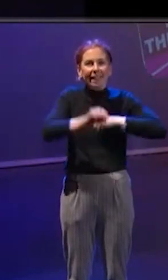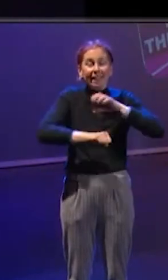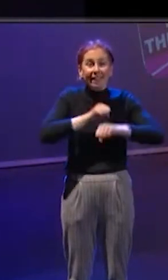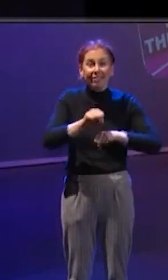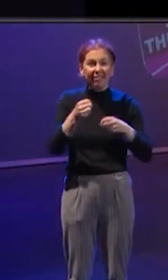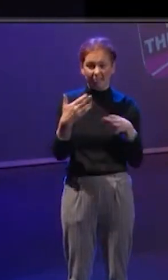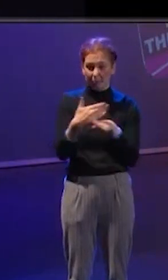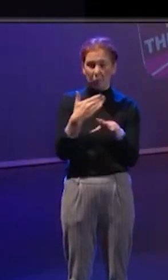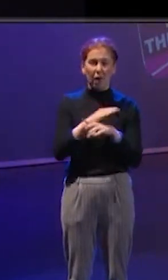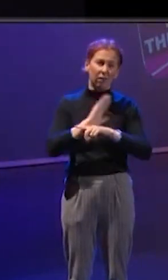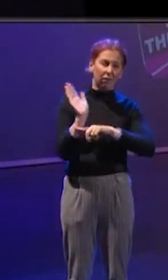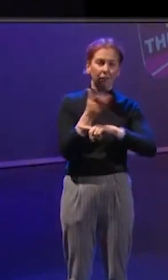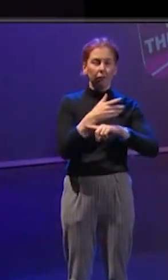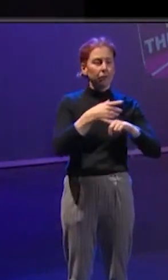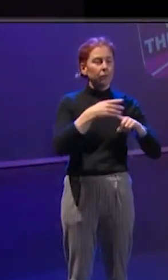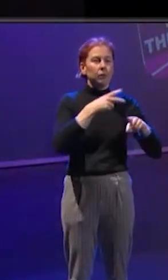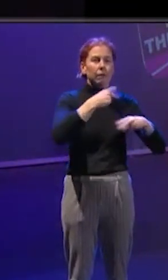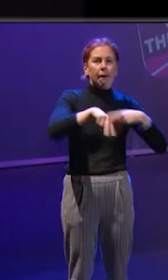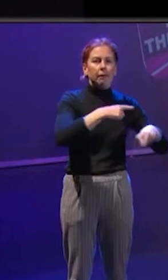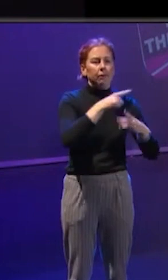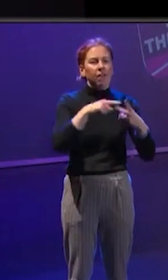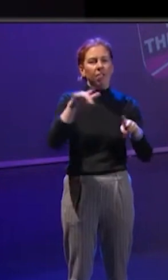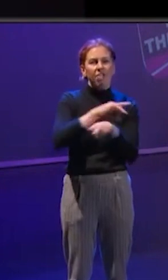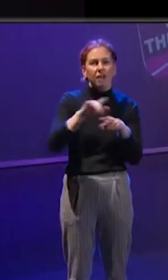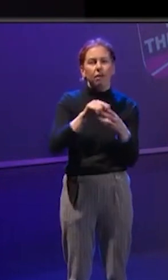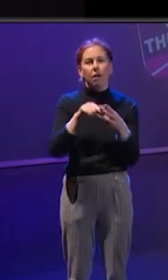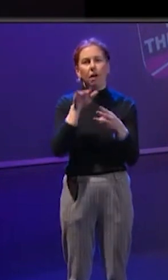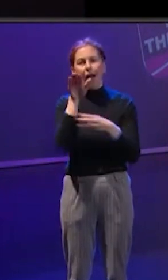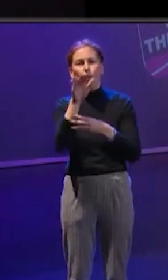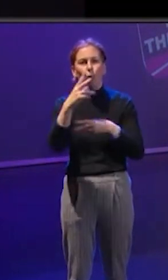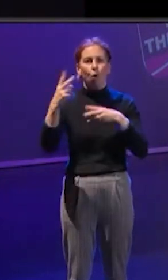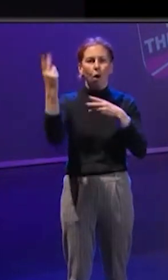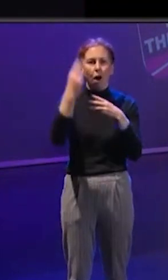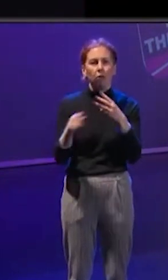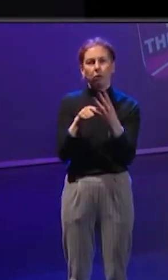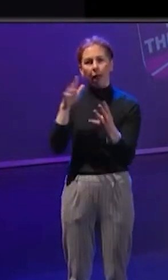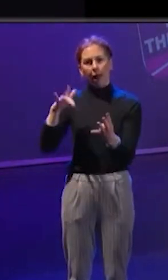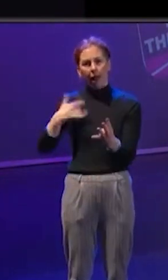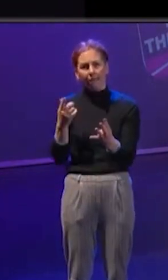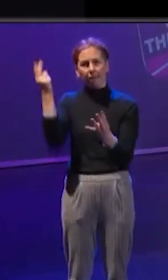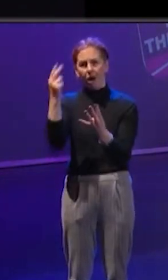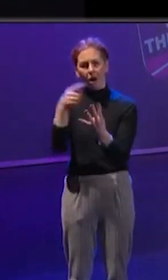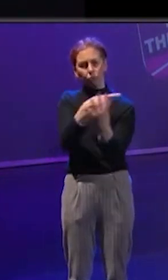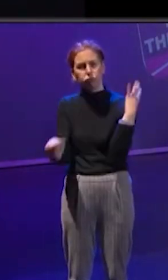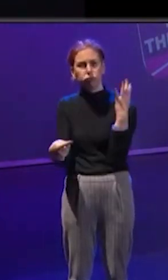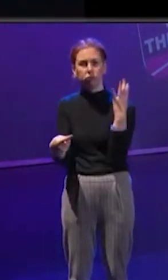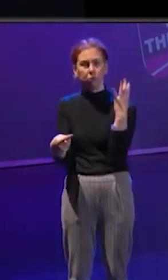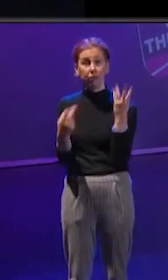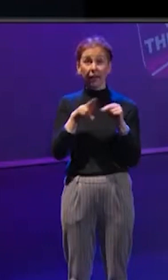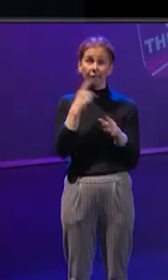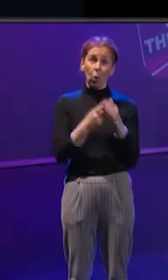across dance, theatre, live art, outdoor arts, and I wouldn't be able to necessarily do that if I'd stuck to just being a dancer, for